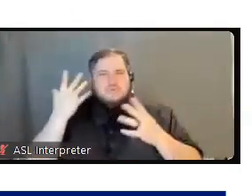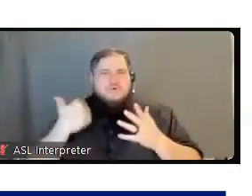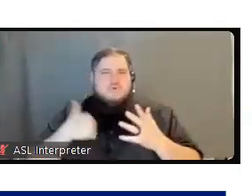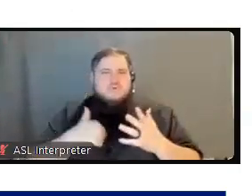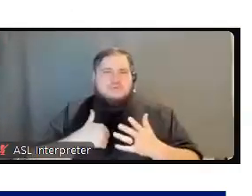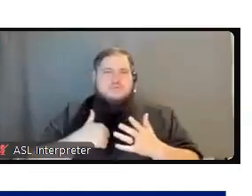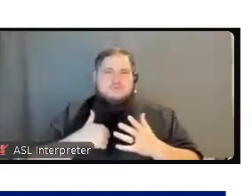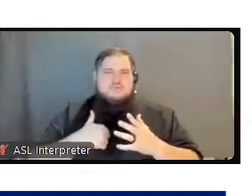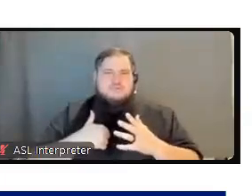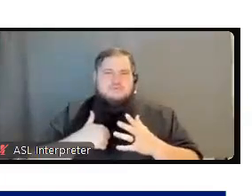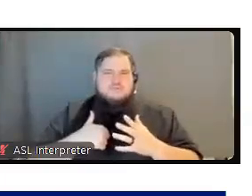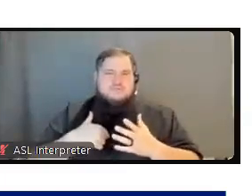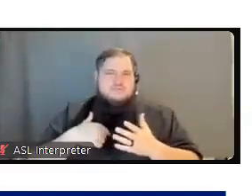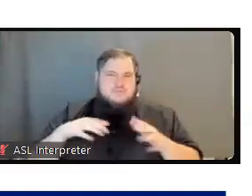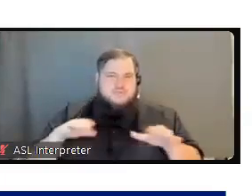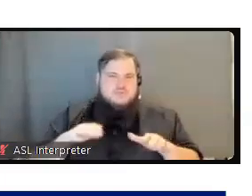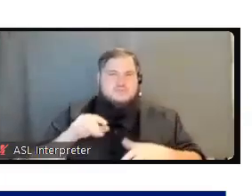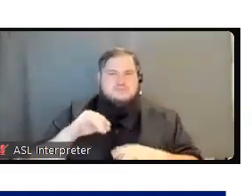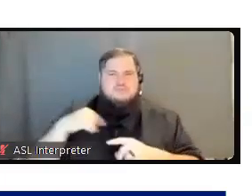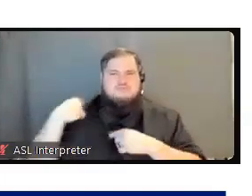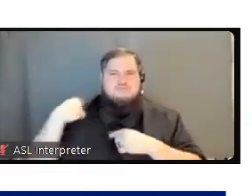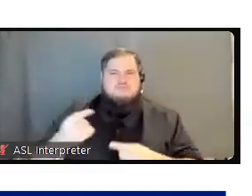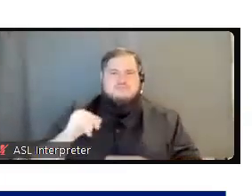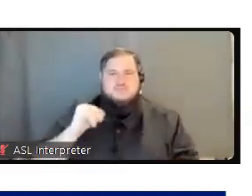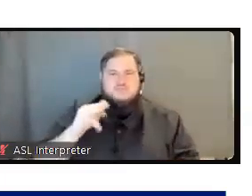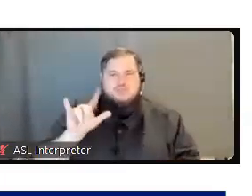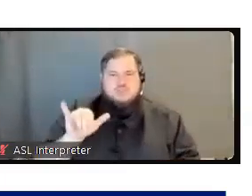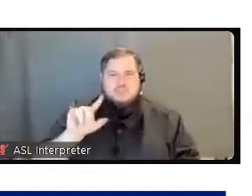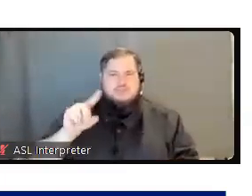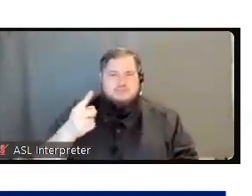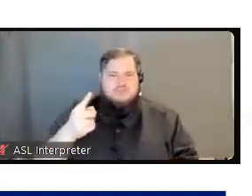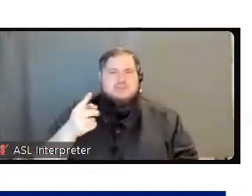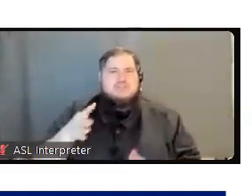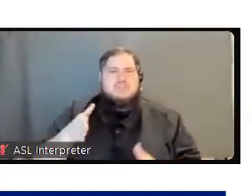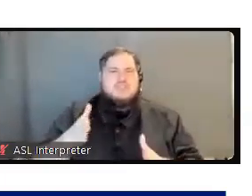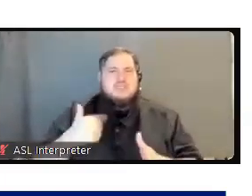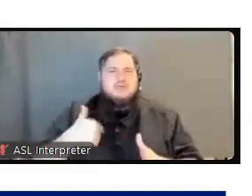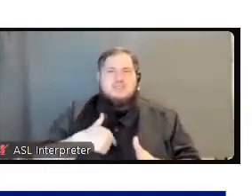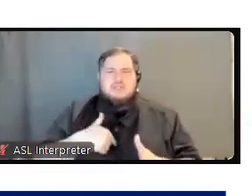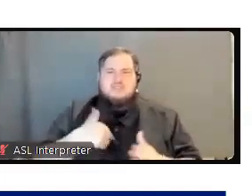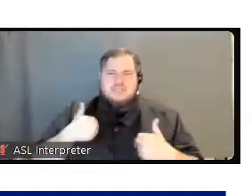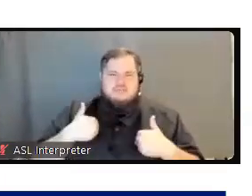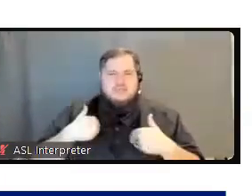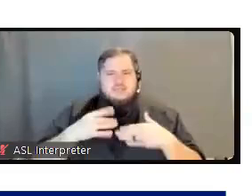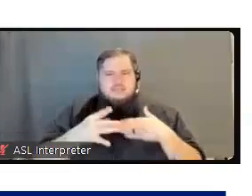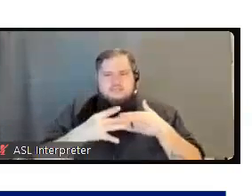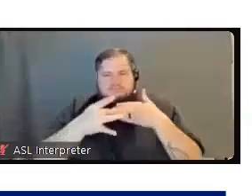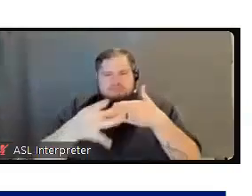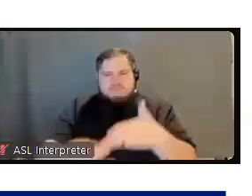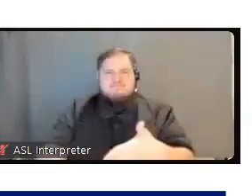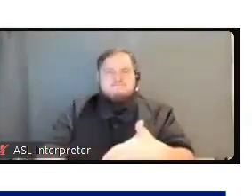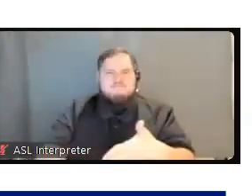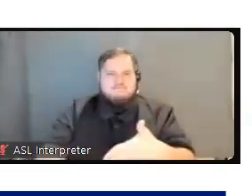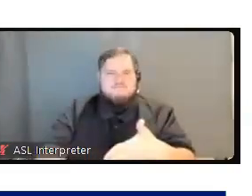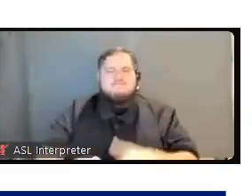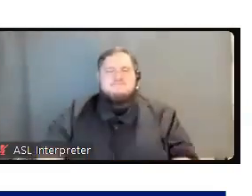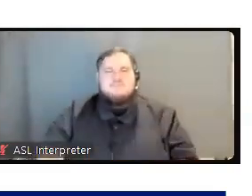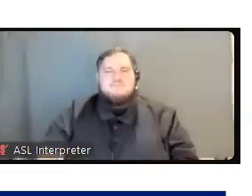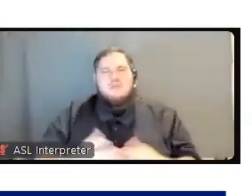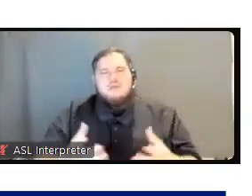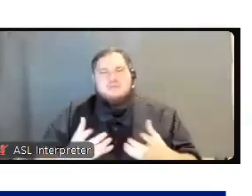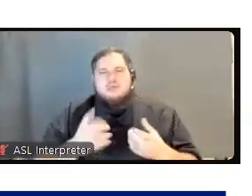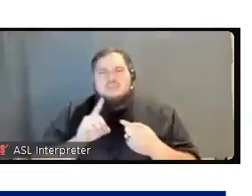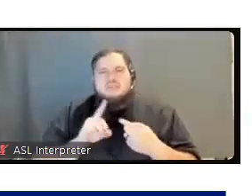on July 1st and giving us a clear pathway to follow in the months to come. So I wanted